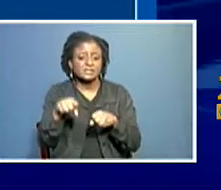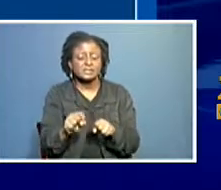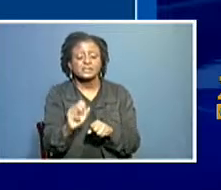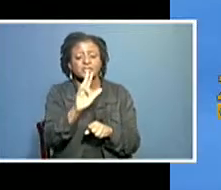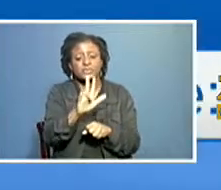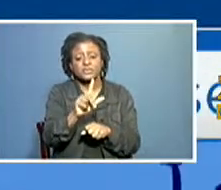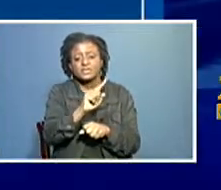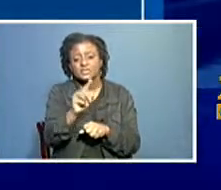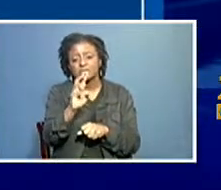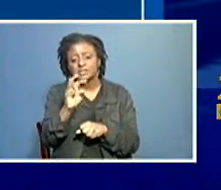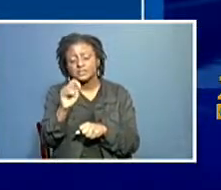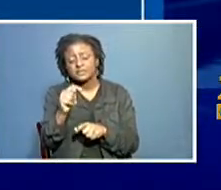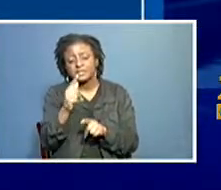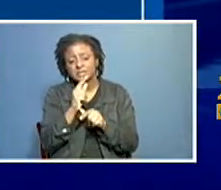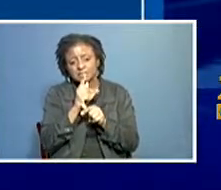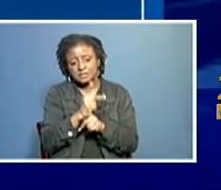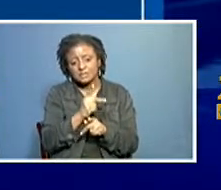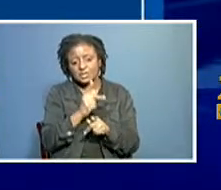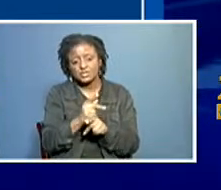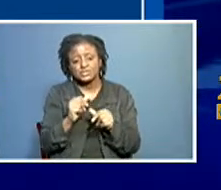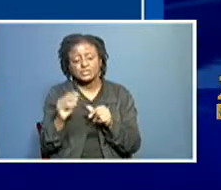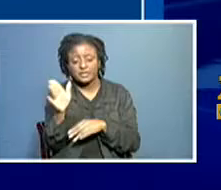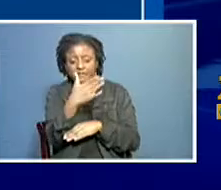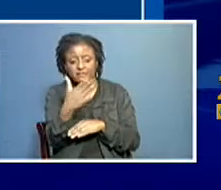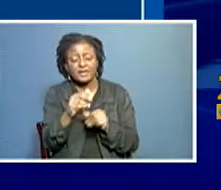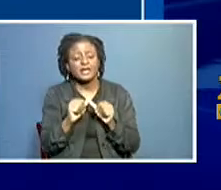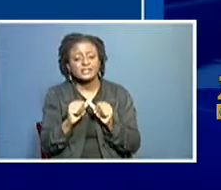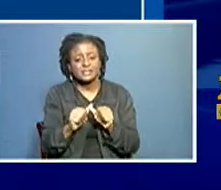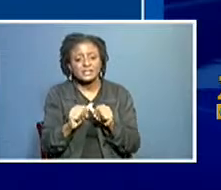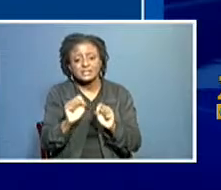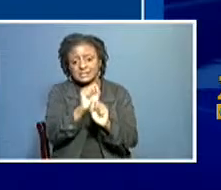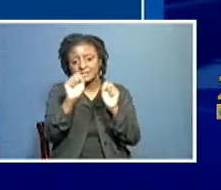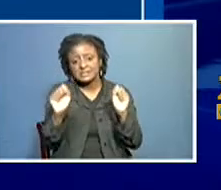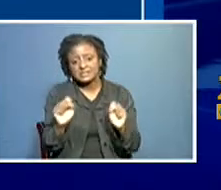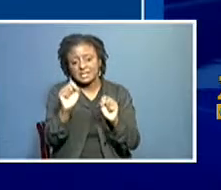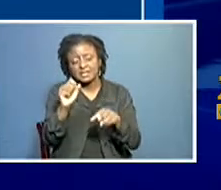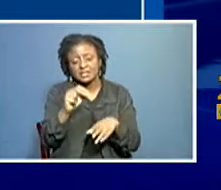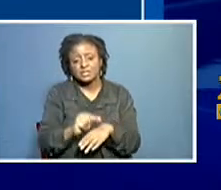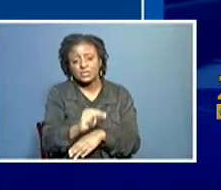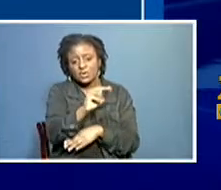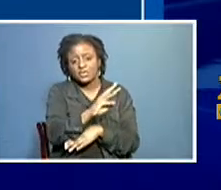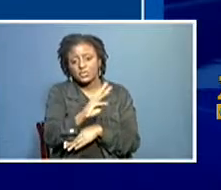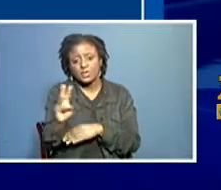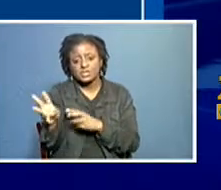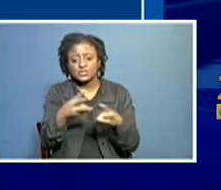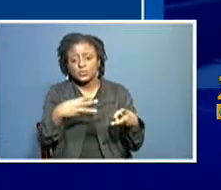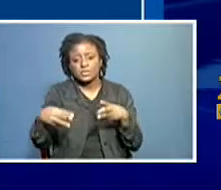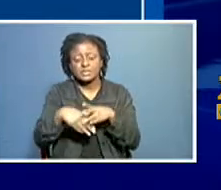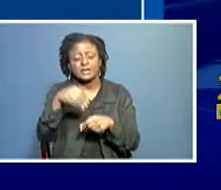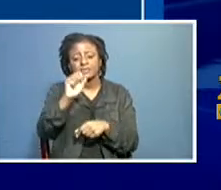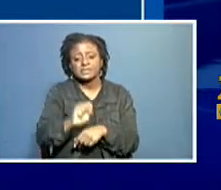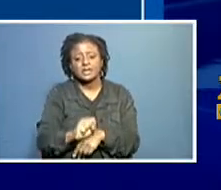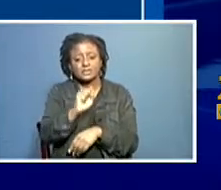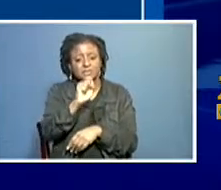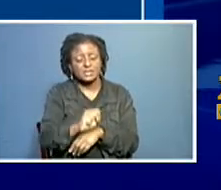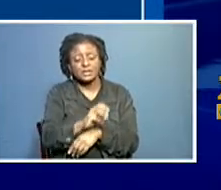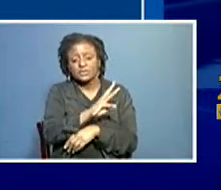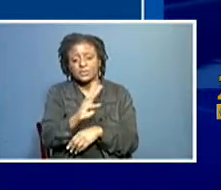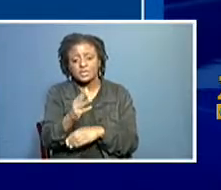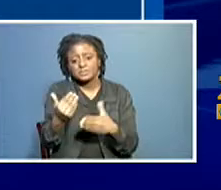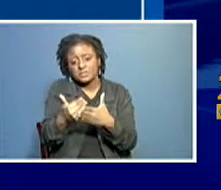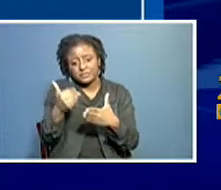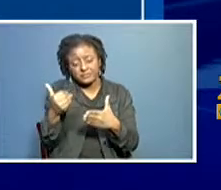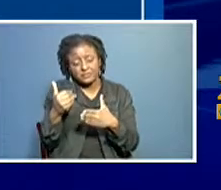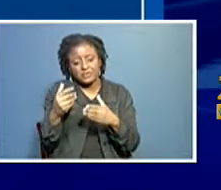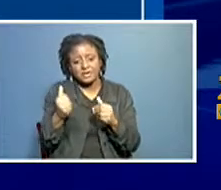caution flag stays. And as we take you into Saturday, in the northwestern islands, the winds will swing out of the south to southwest ahead of an advancing